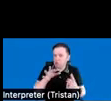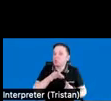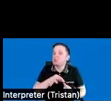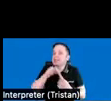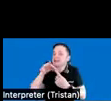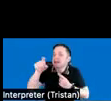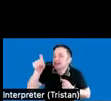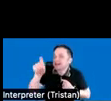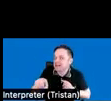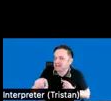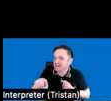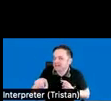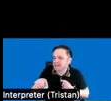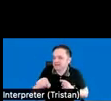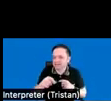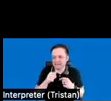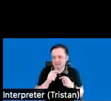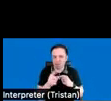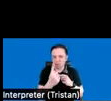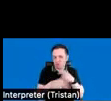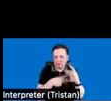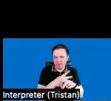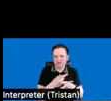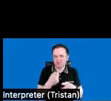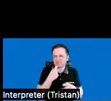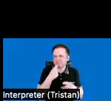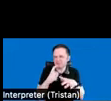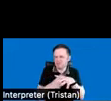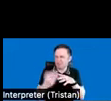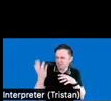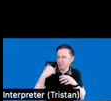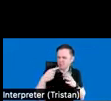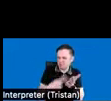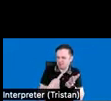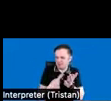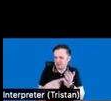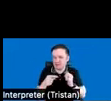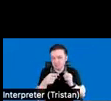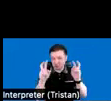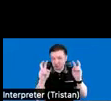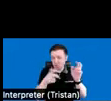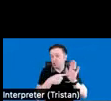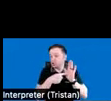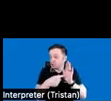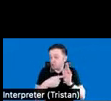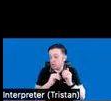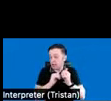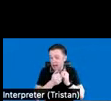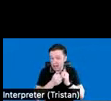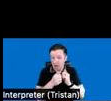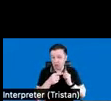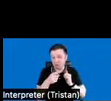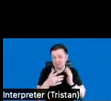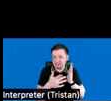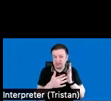following hype on new technology, and this came up in the before talk as well. This quote illustrates how Aige's technology might not be